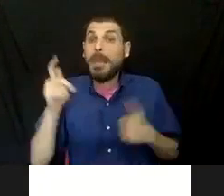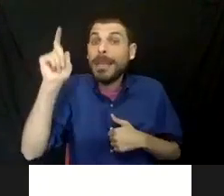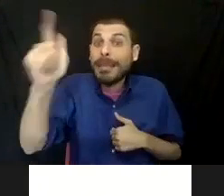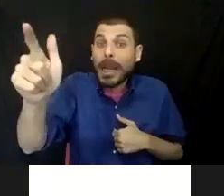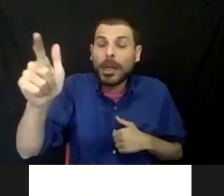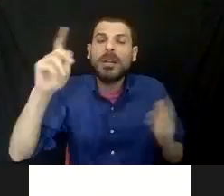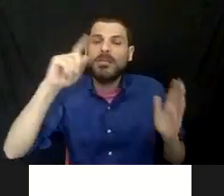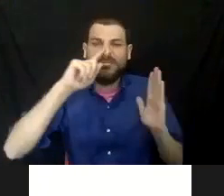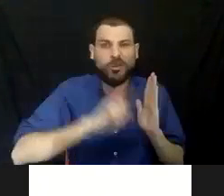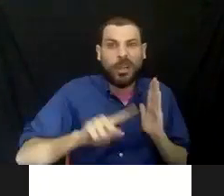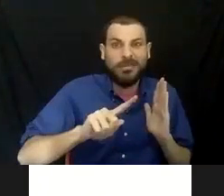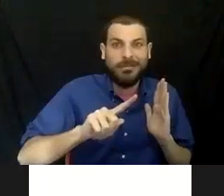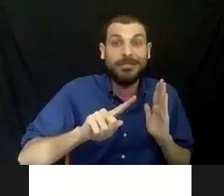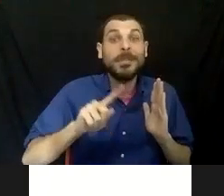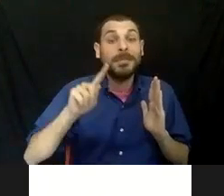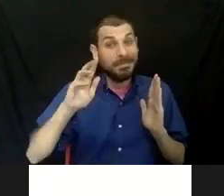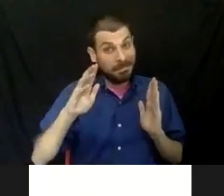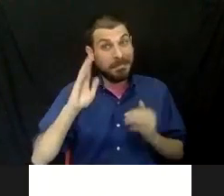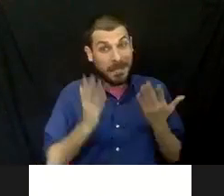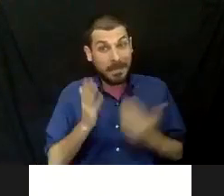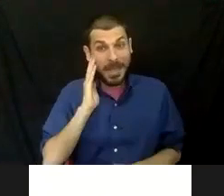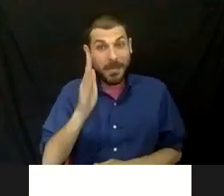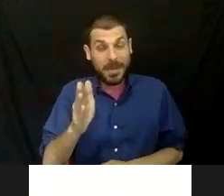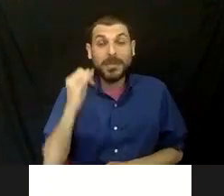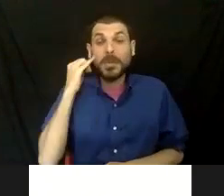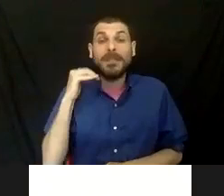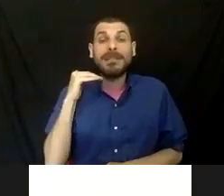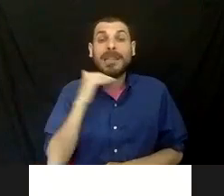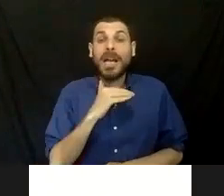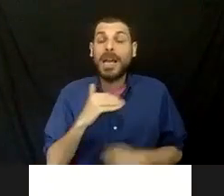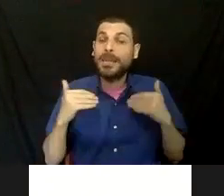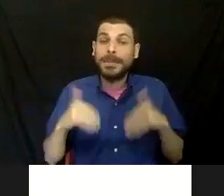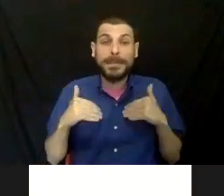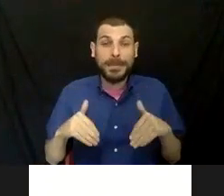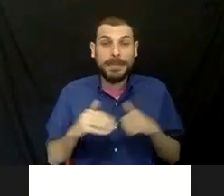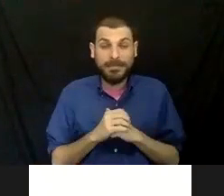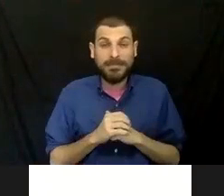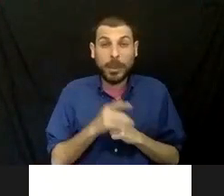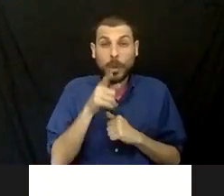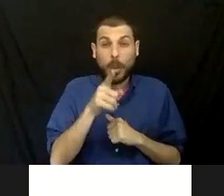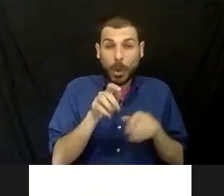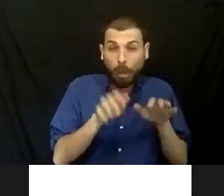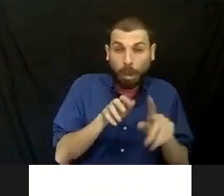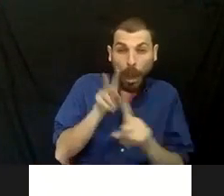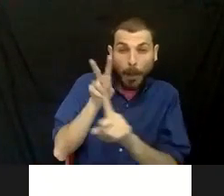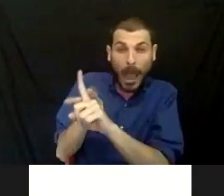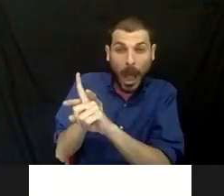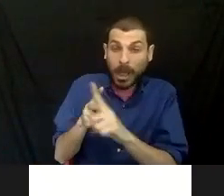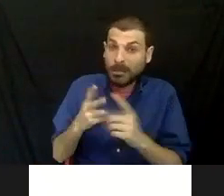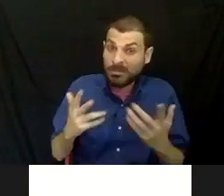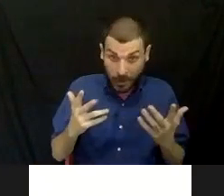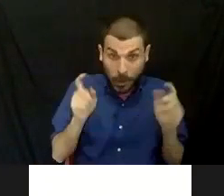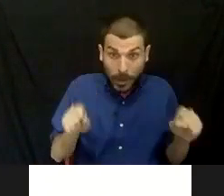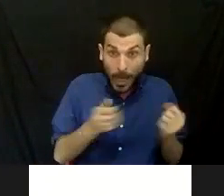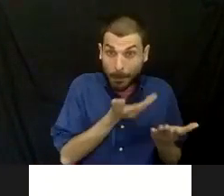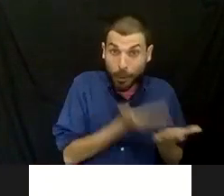The employment department could come back and say, hey, we want to check up on you. Can you prove that what you put in this application is correct? And